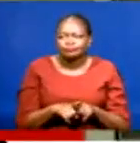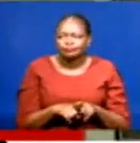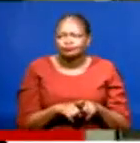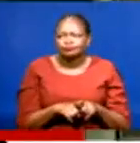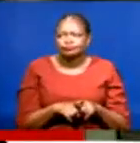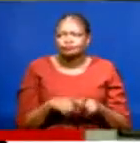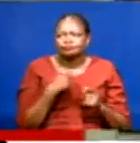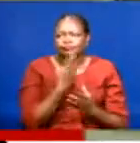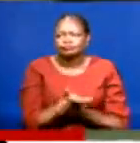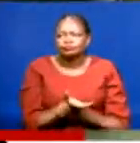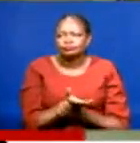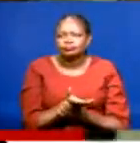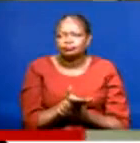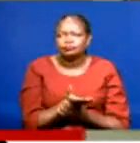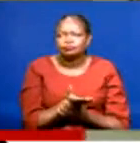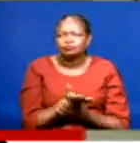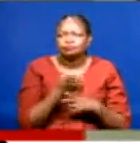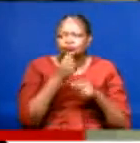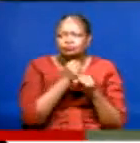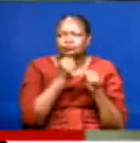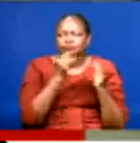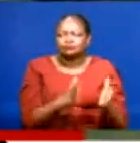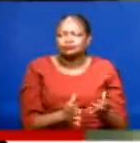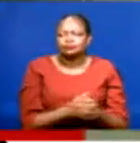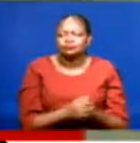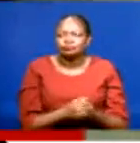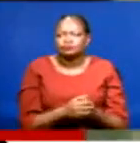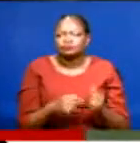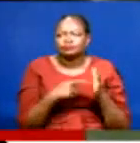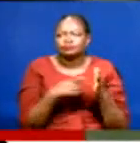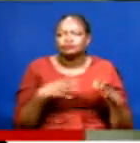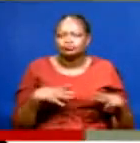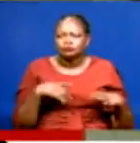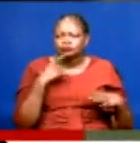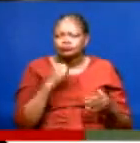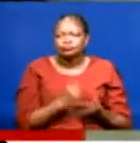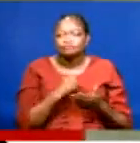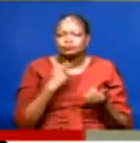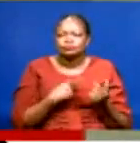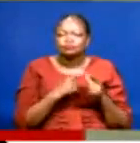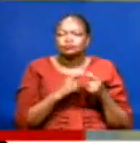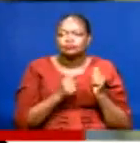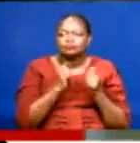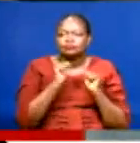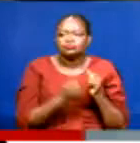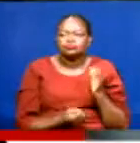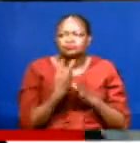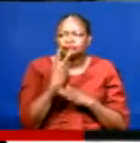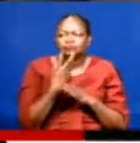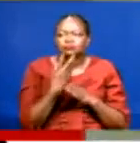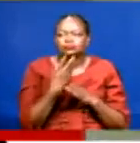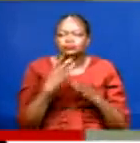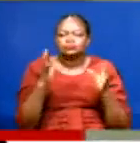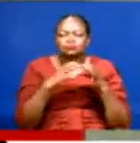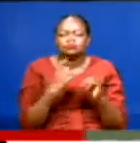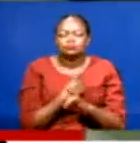appealing to the stakeholders, like the ones who can make it big also, so that the sport can grow. The corporates and sponsors, all